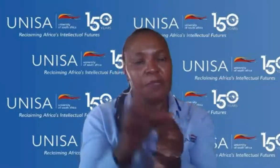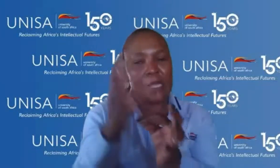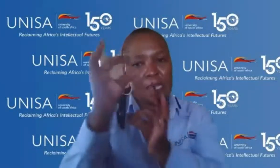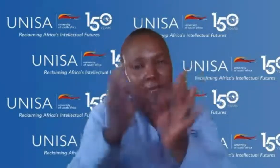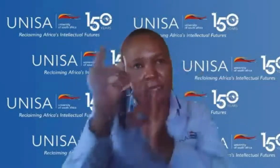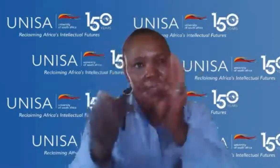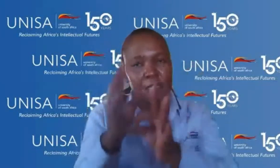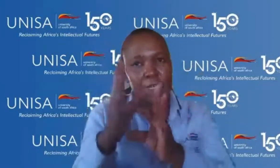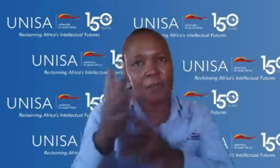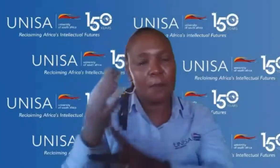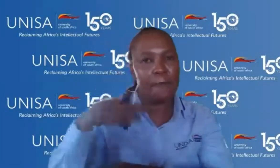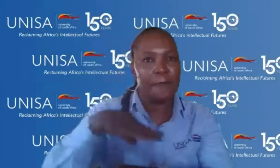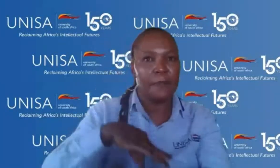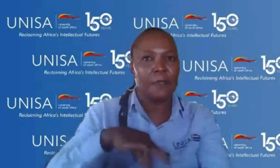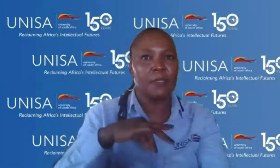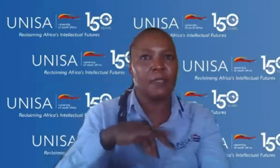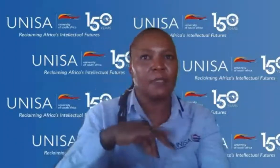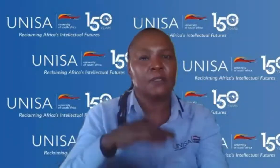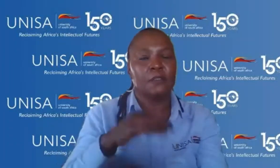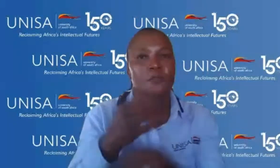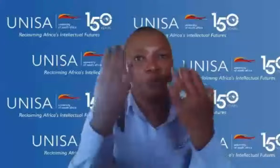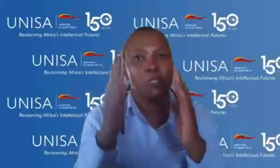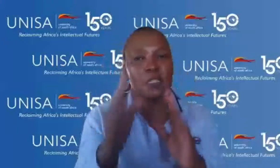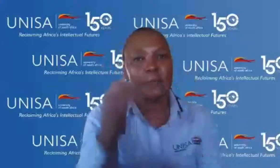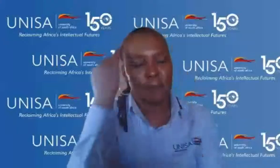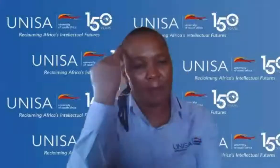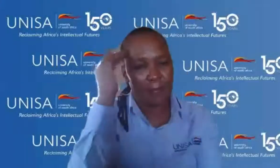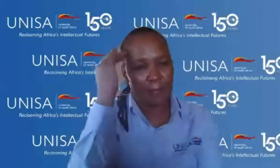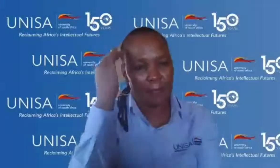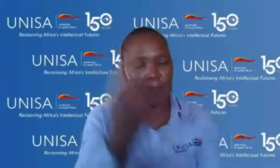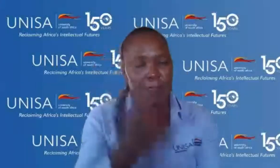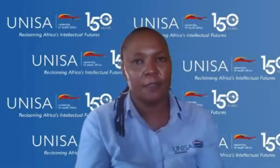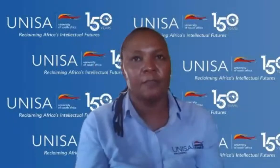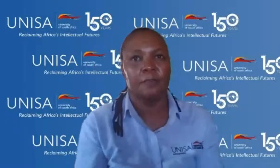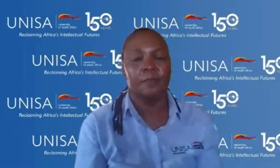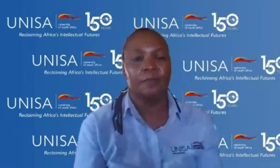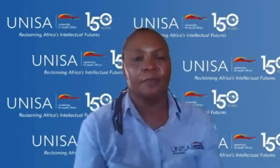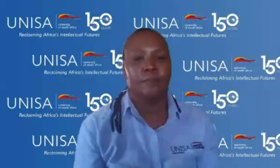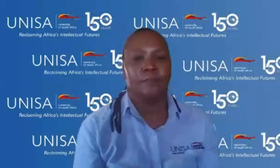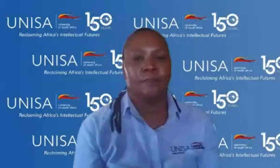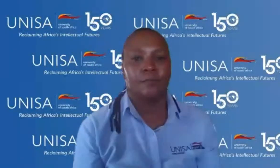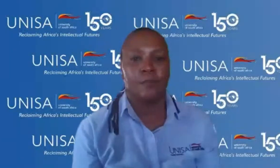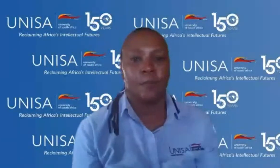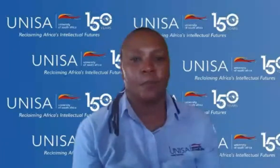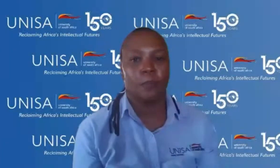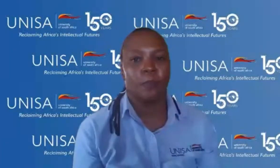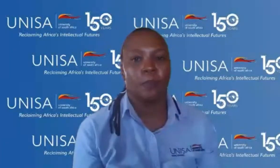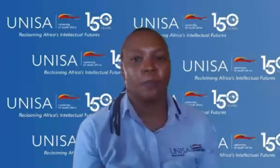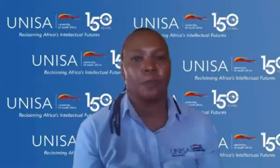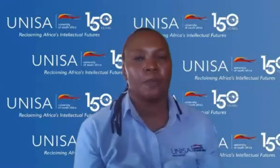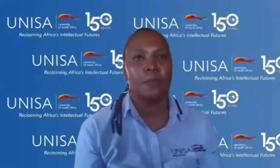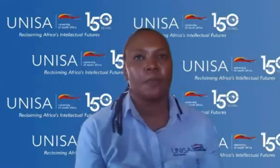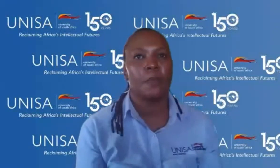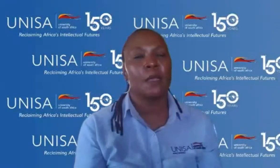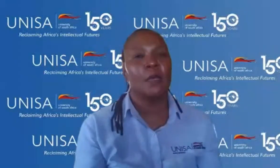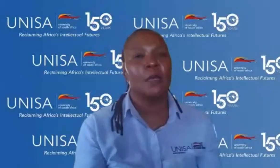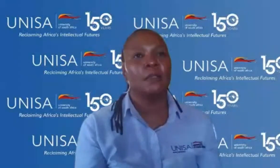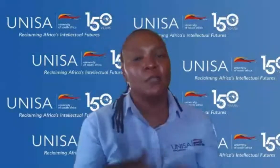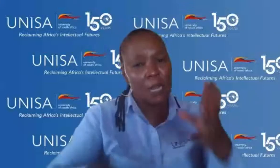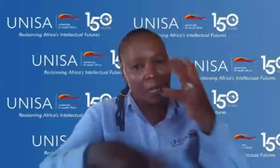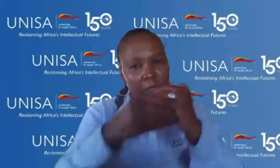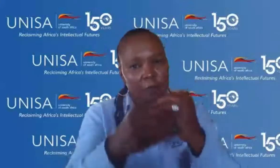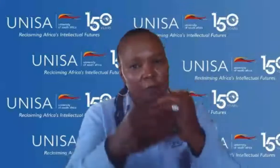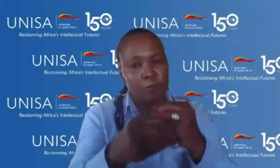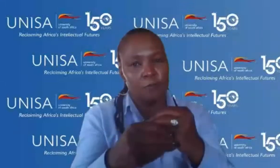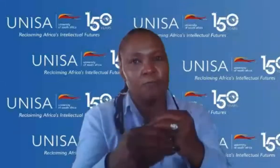of students with mental health. Thank you. Okay, just to add on what I said